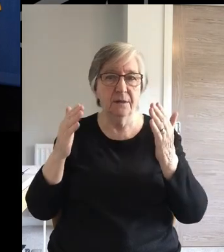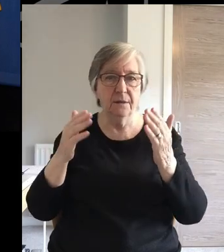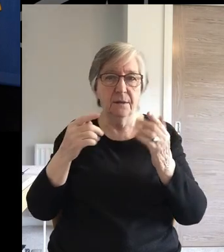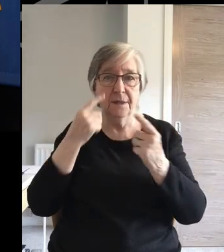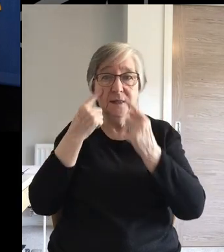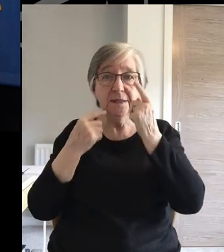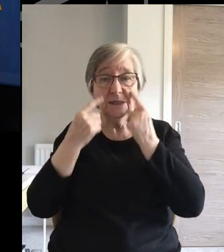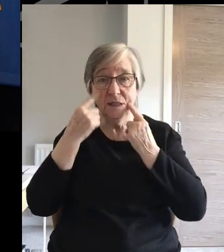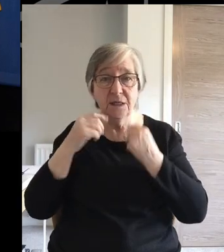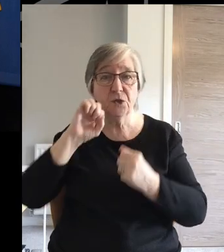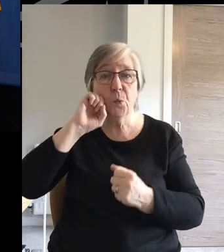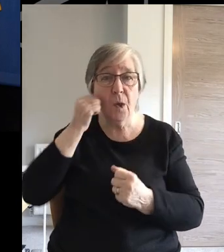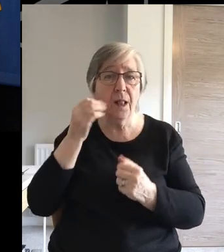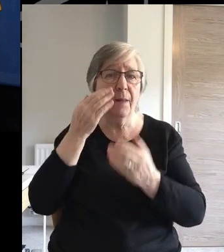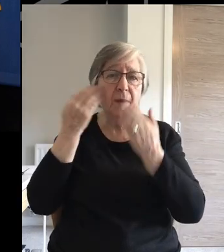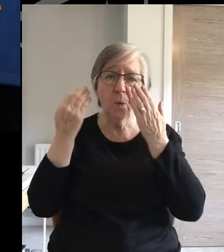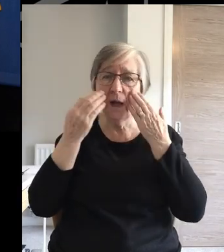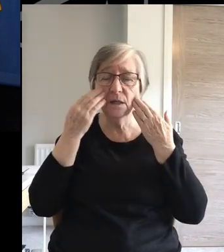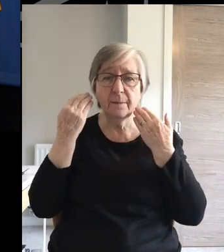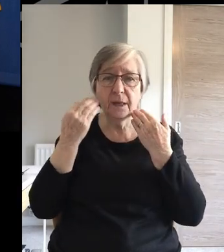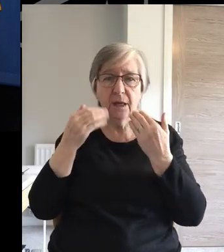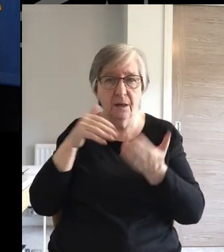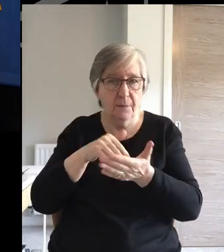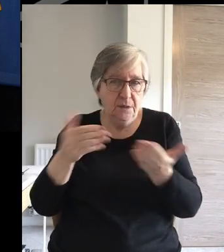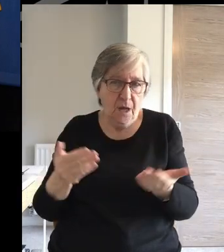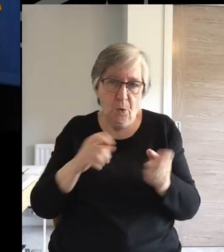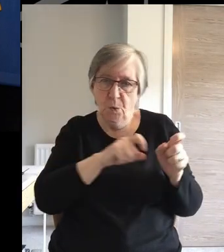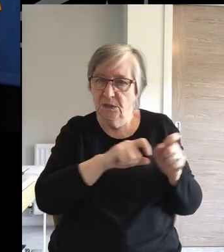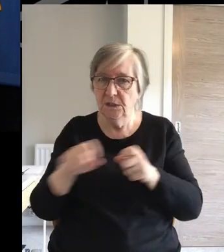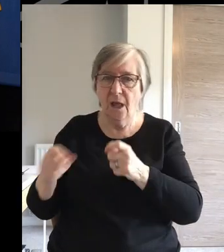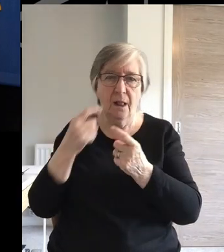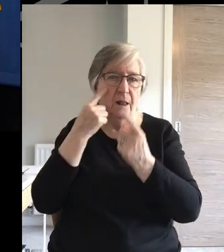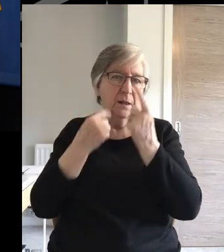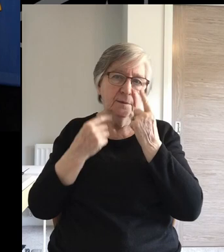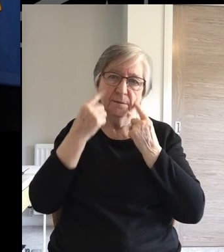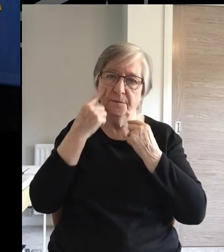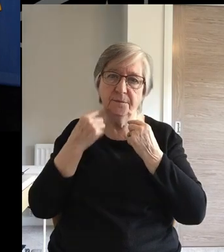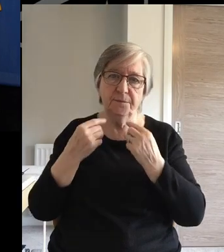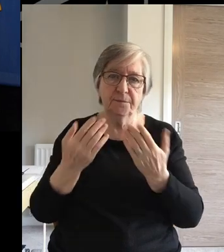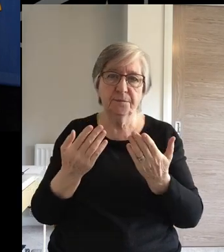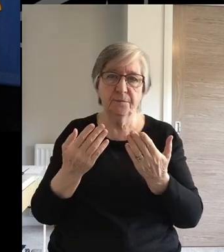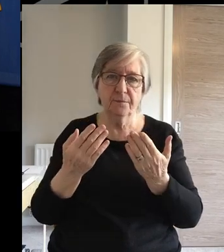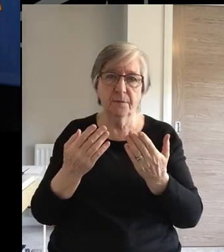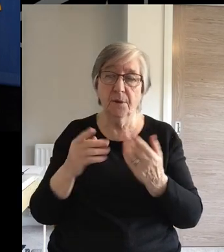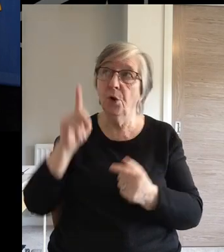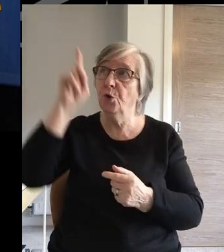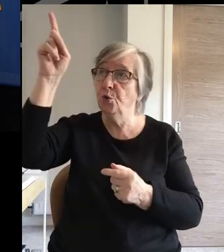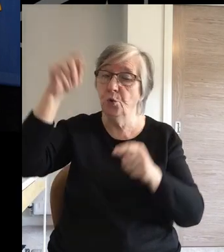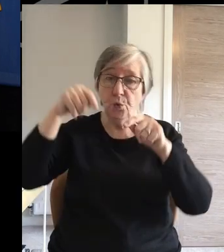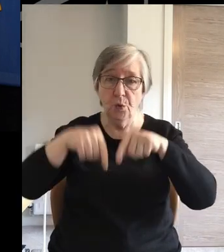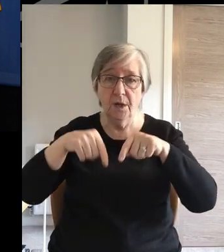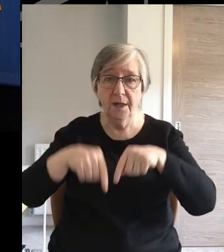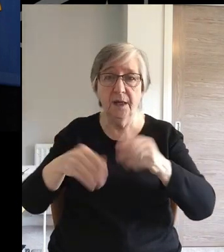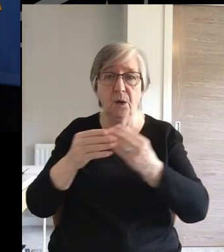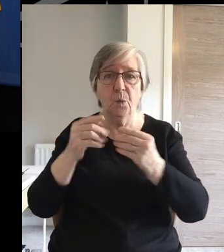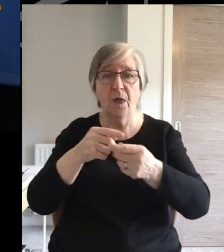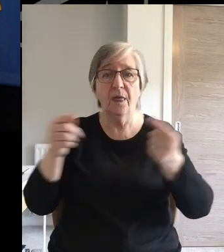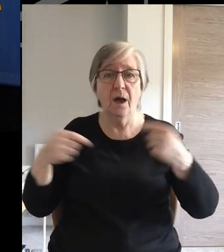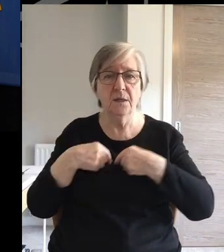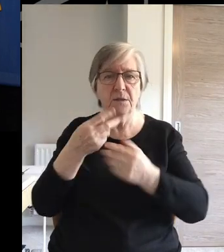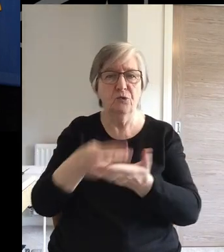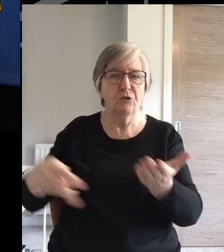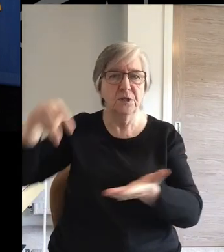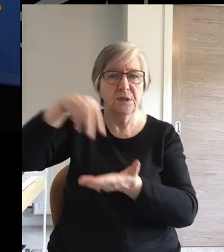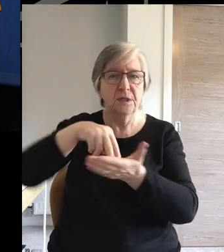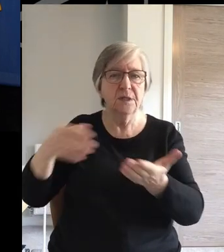Tears that will be wiped away are still rolling down our cheeks. And you are here with us, risen